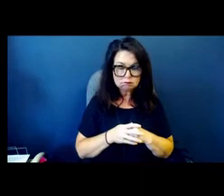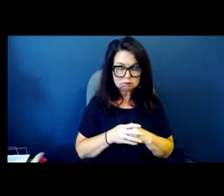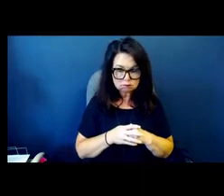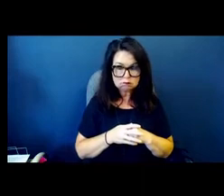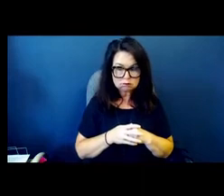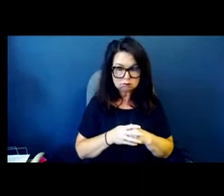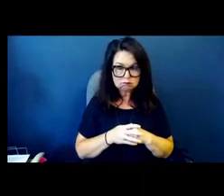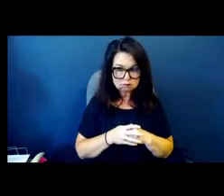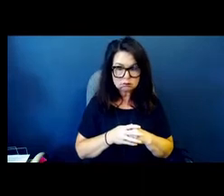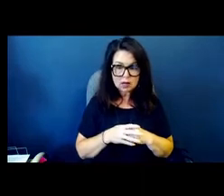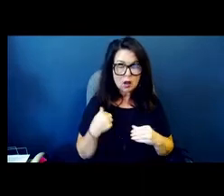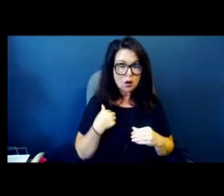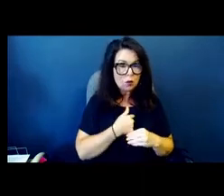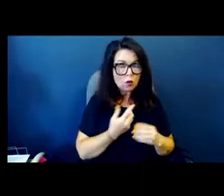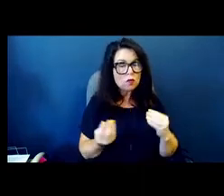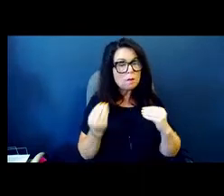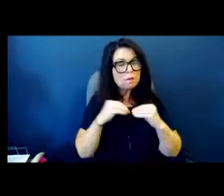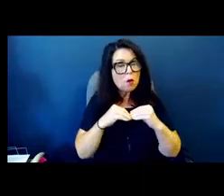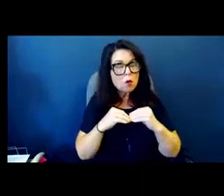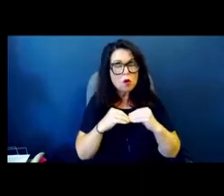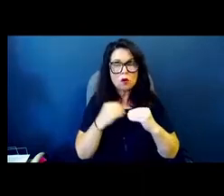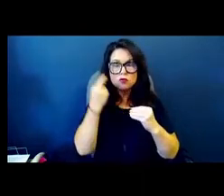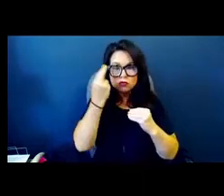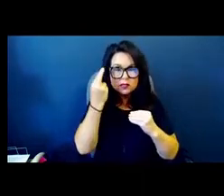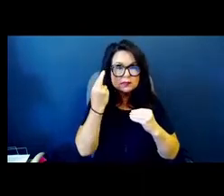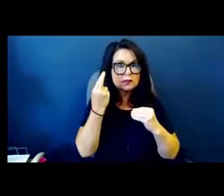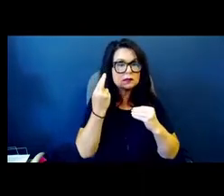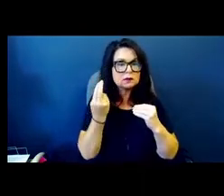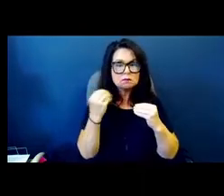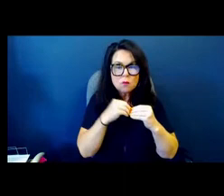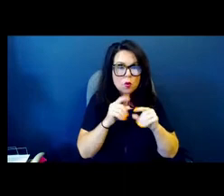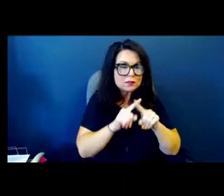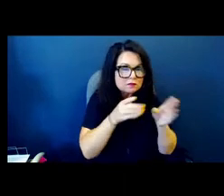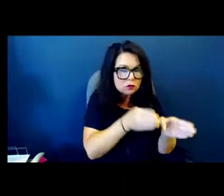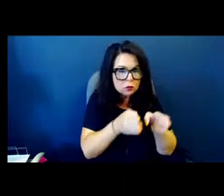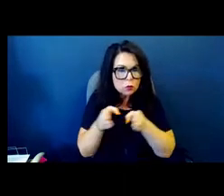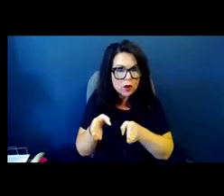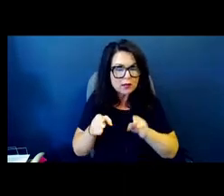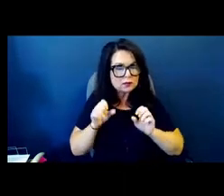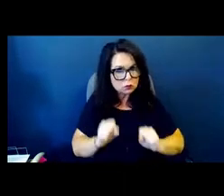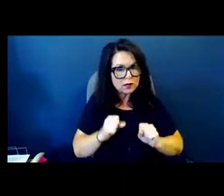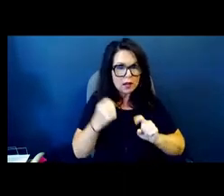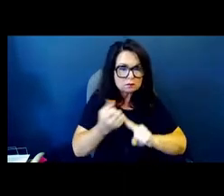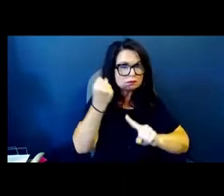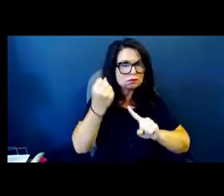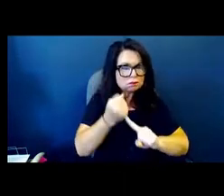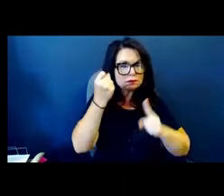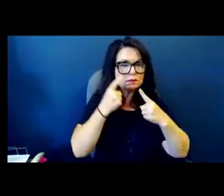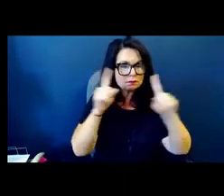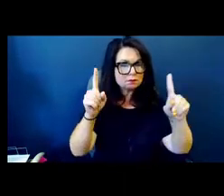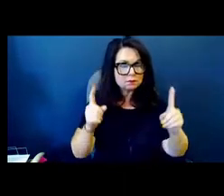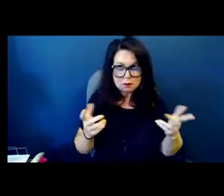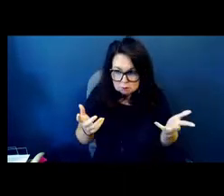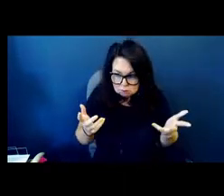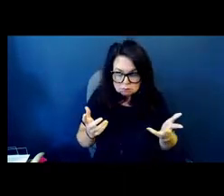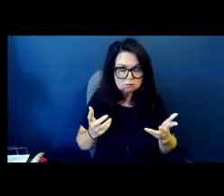can find ways to achieve that. I think the way that I've done it is just to live my life.